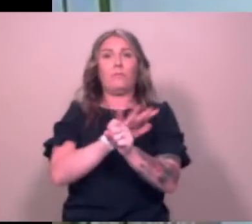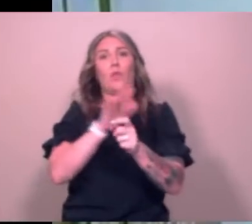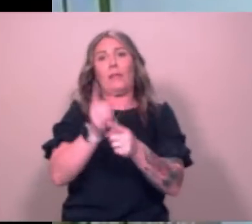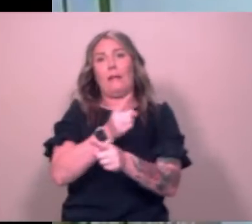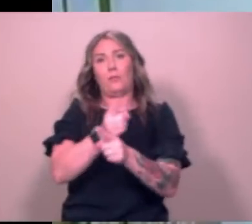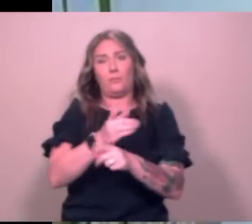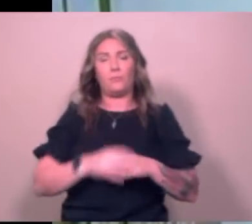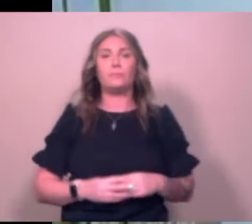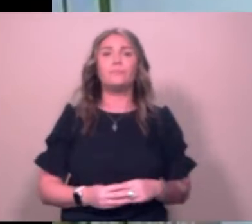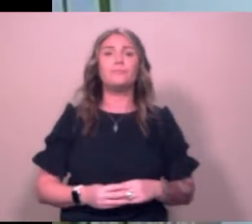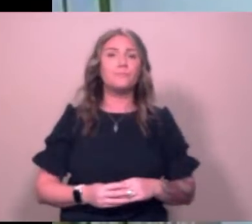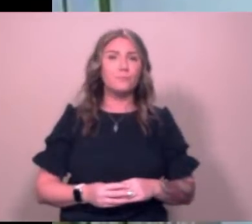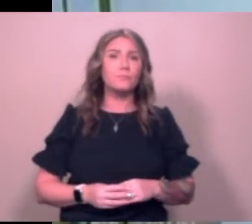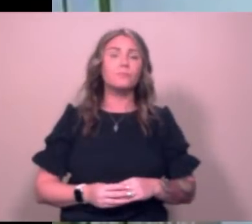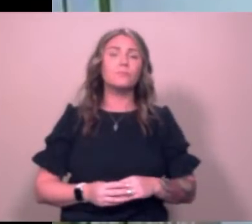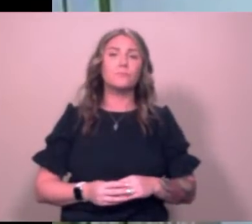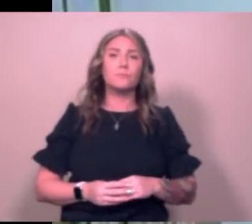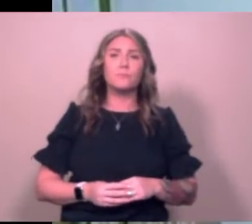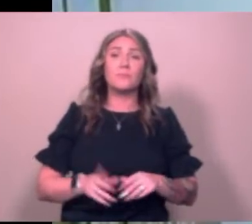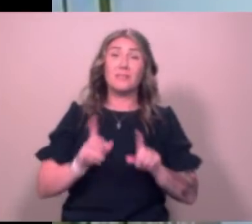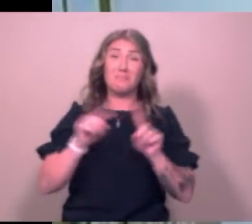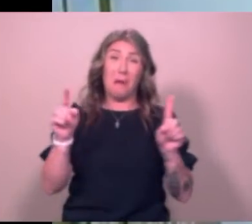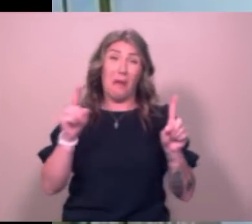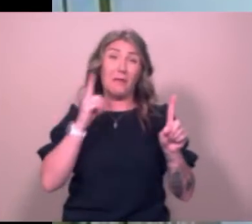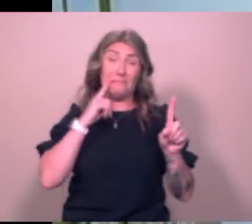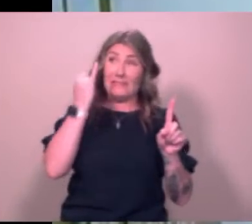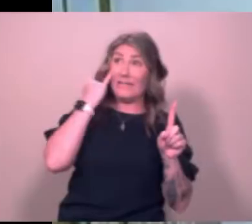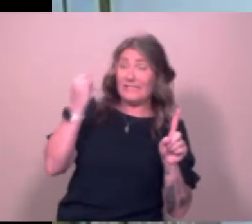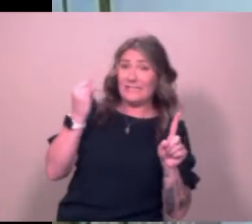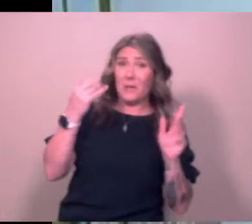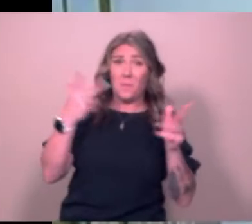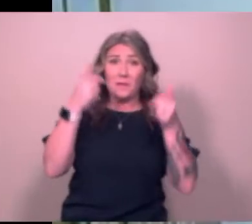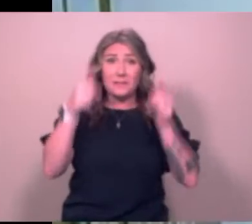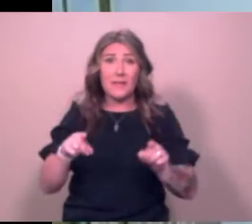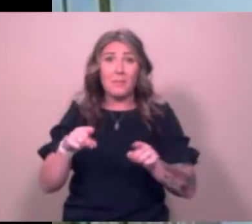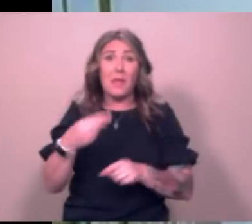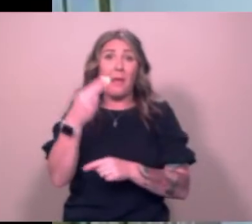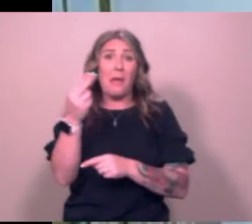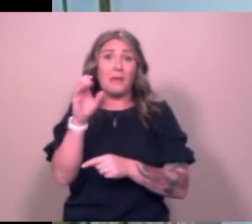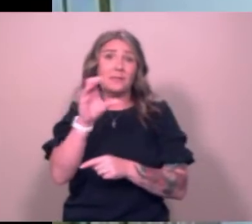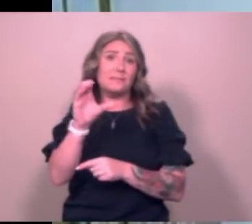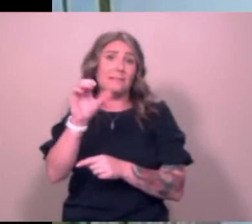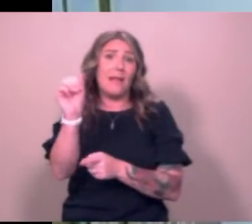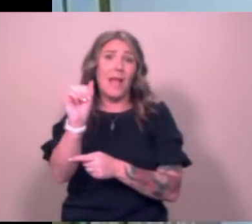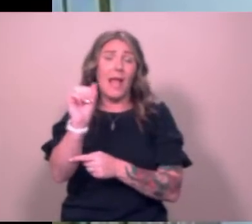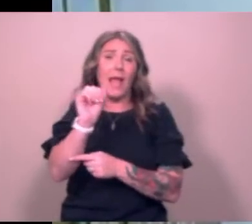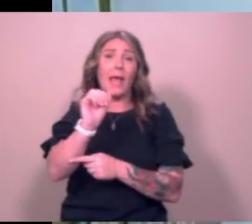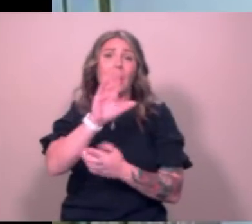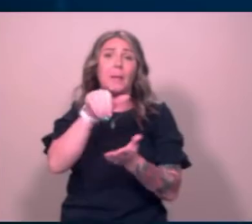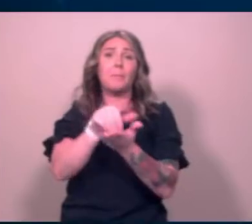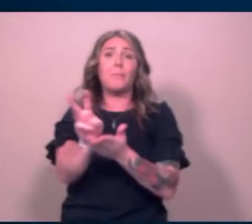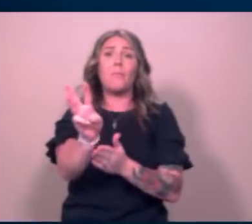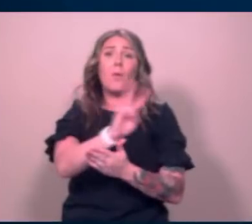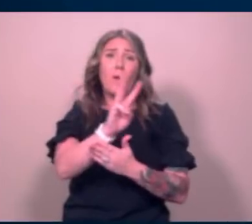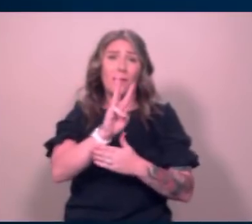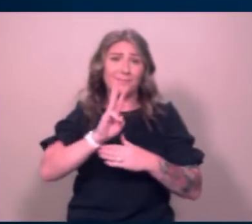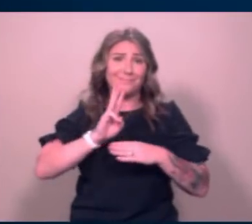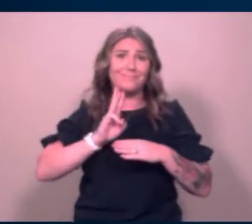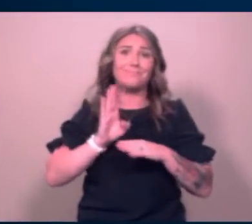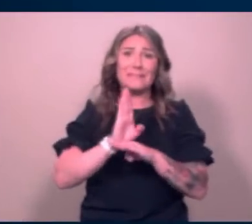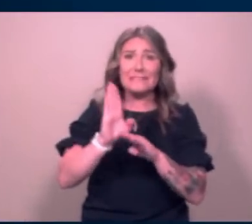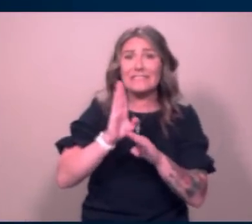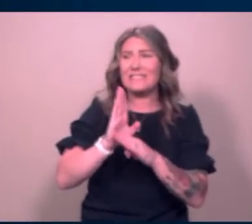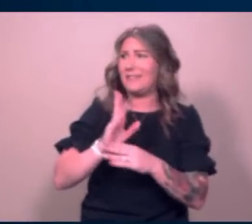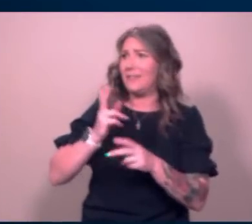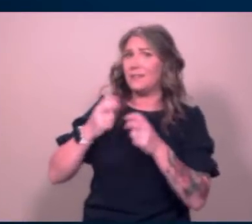accurately. But that gives a snapshot of what's going on in the HCA Midwest facilities this morning. It is tough, isn't